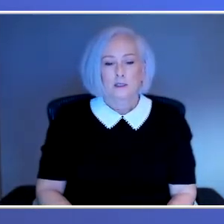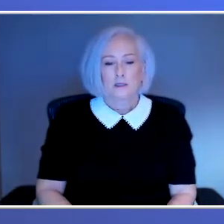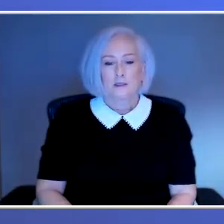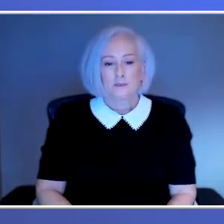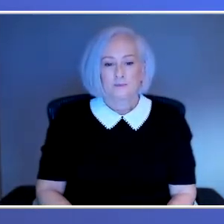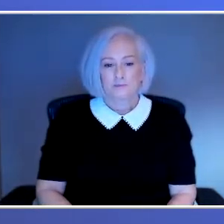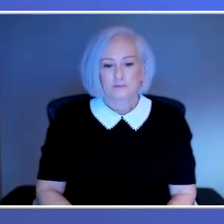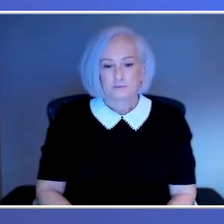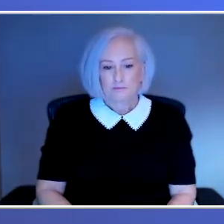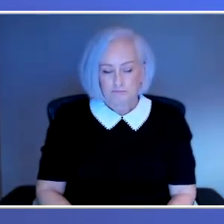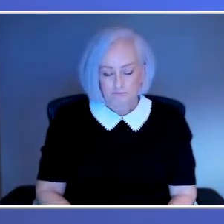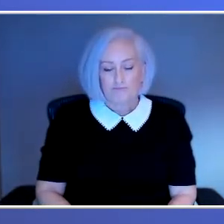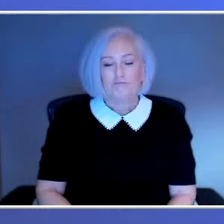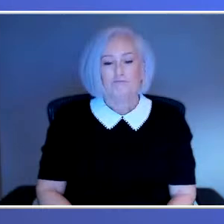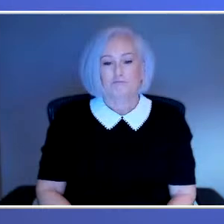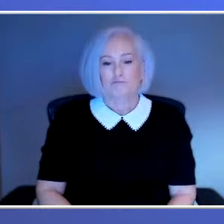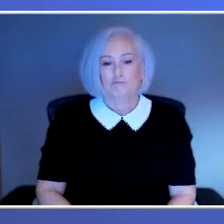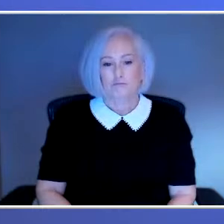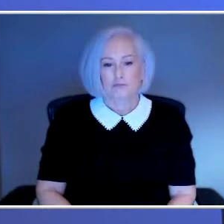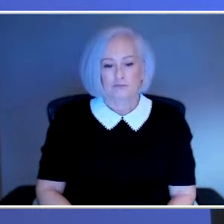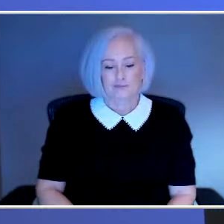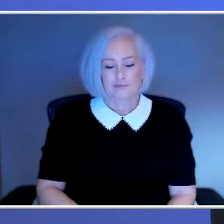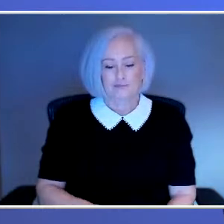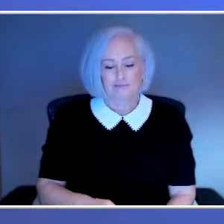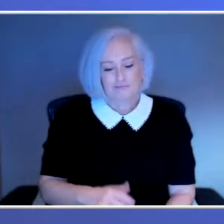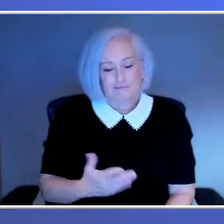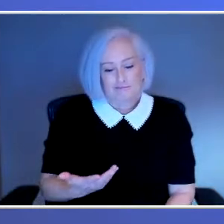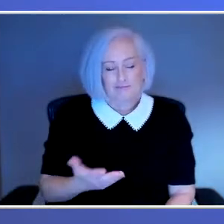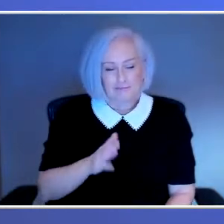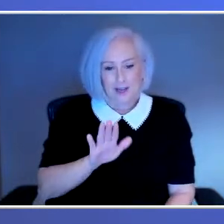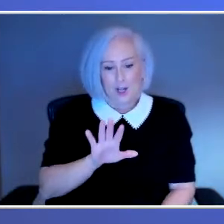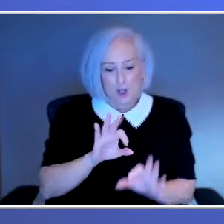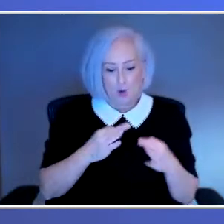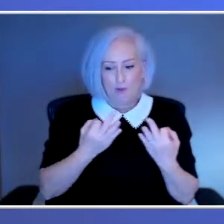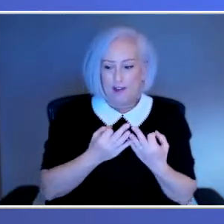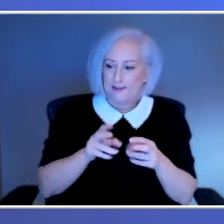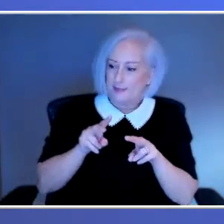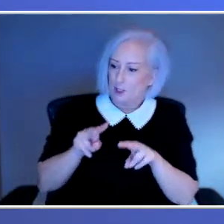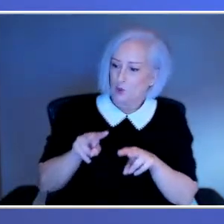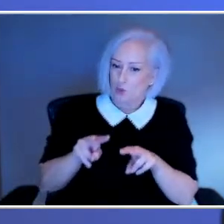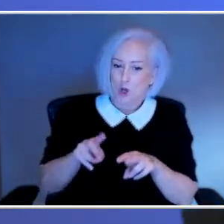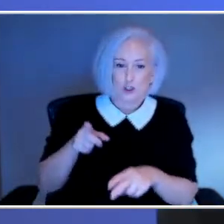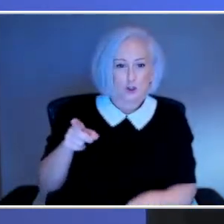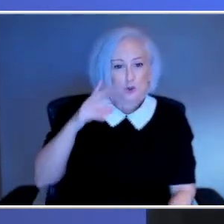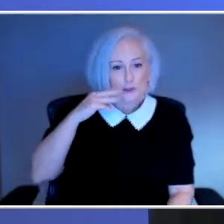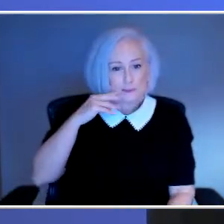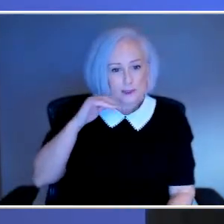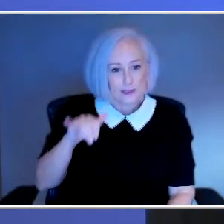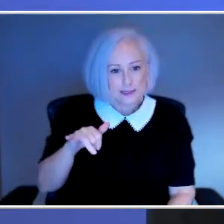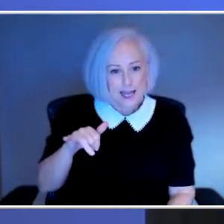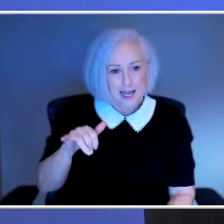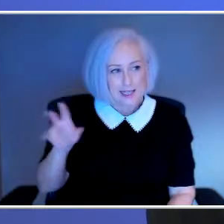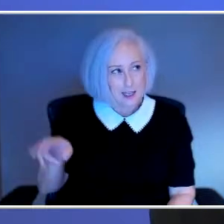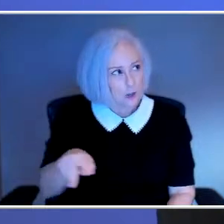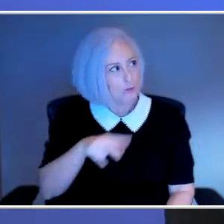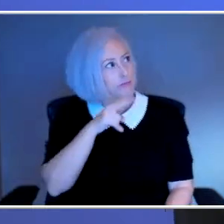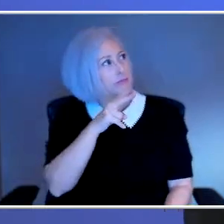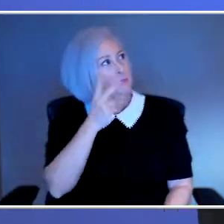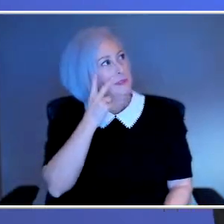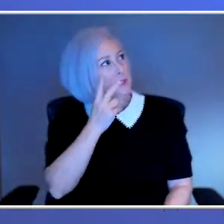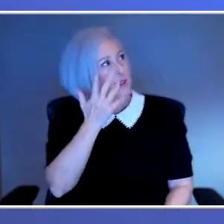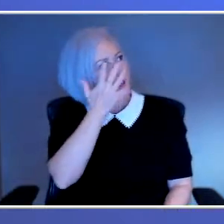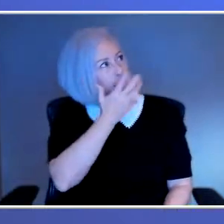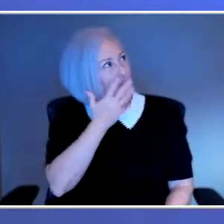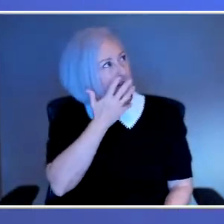because your family in the background, they're watching you go through this, and then you're seeing their faces, and then you're dealing with your own